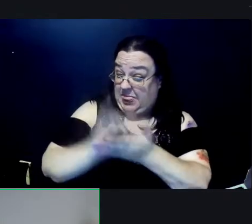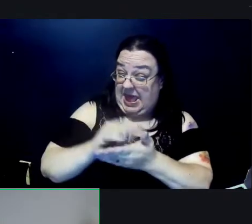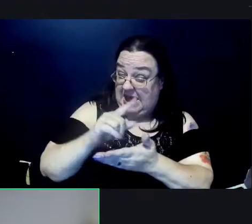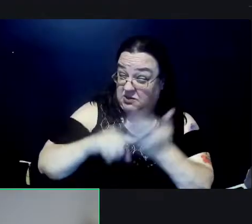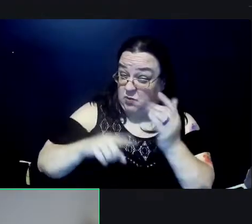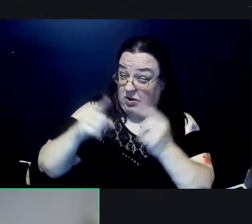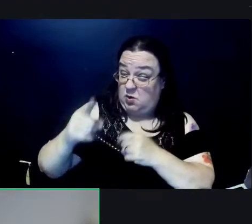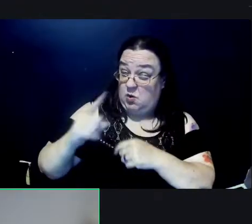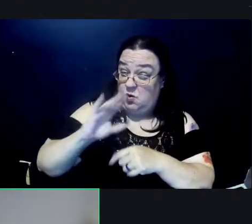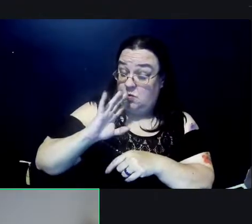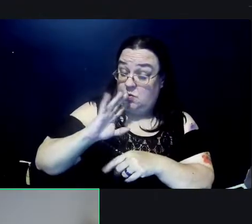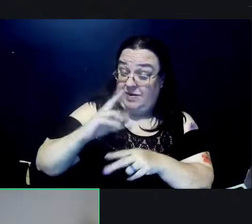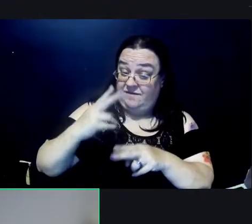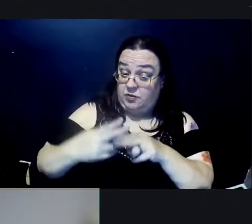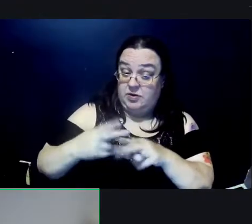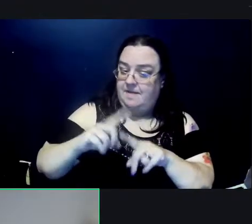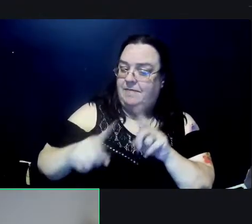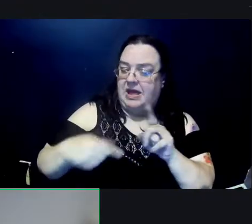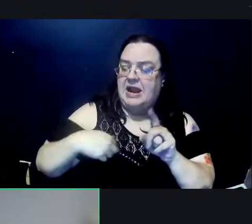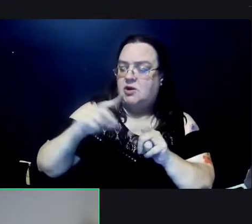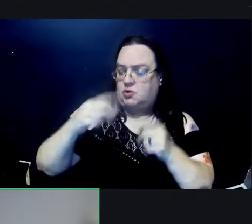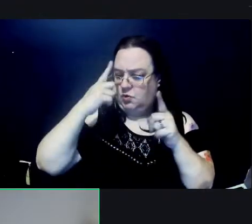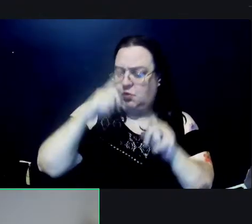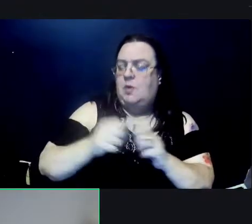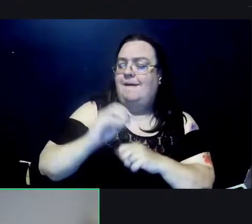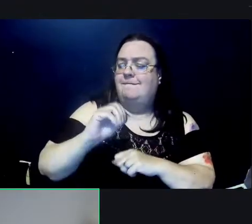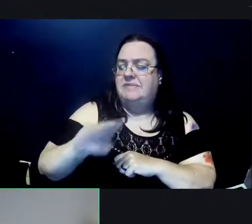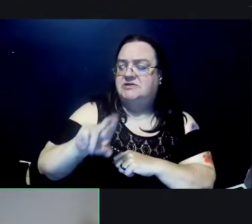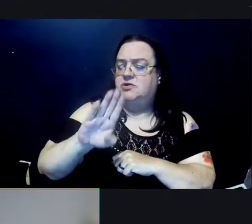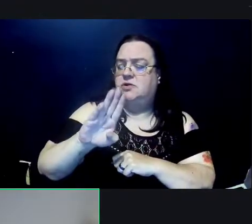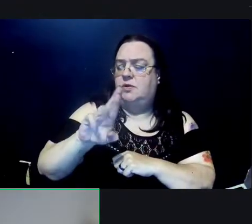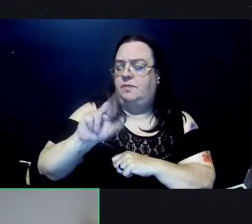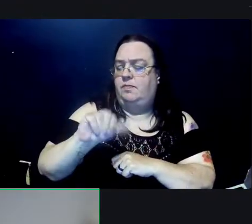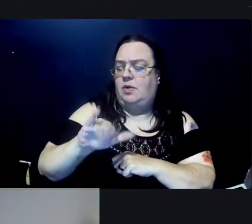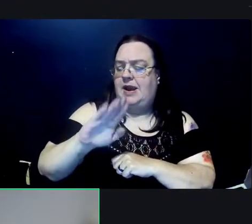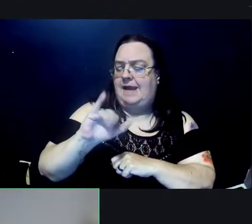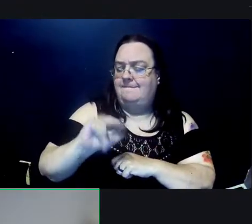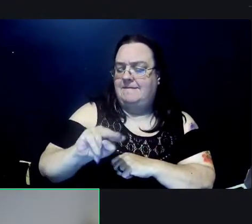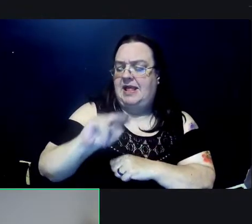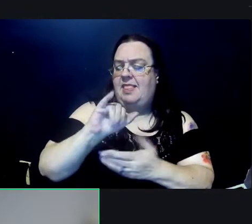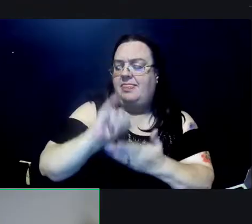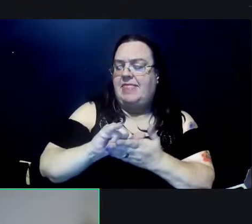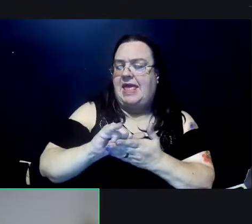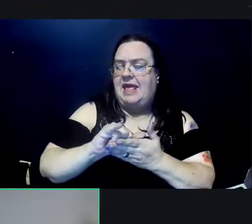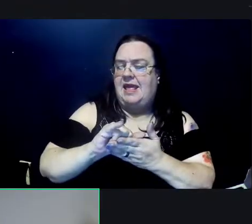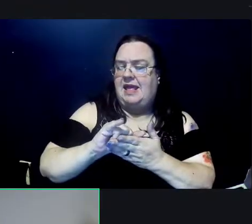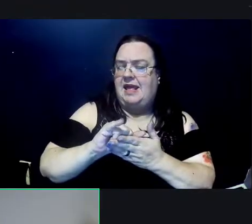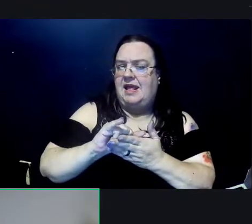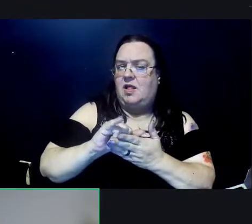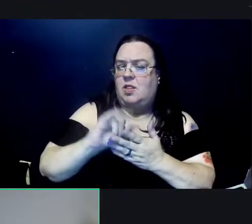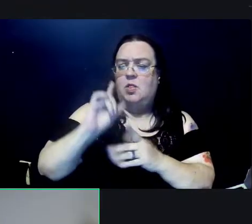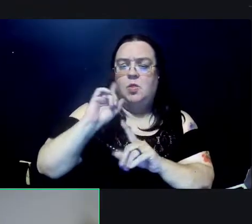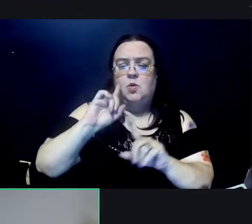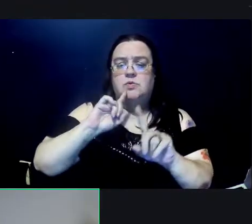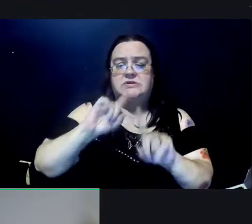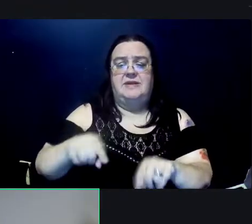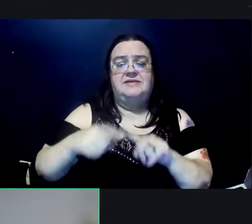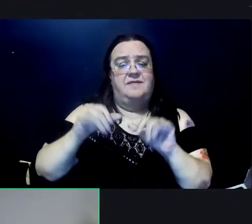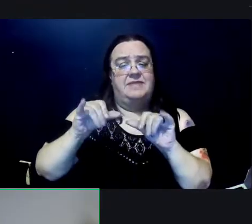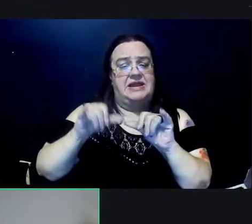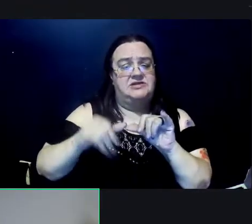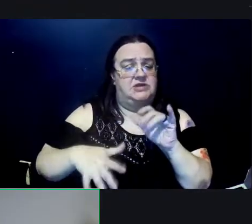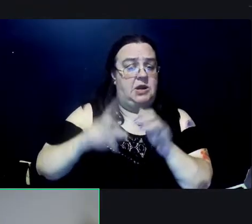to. But I do agree with Mr. Brayman that the response from the engineering design team